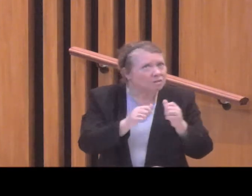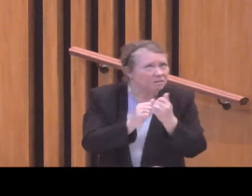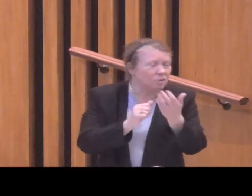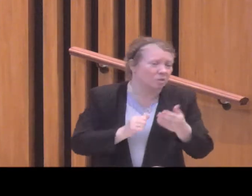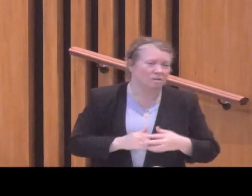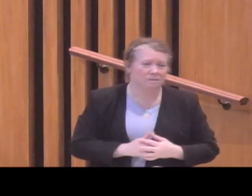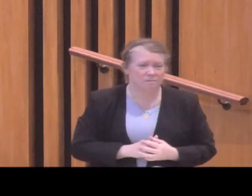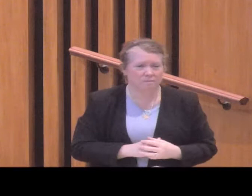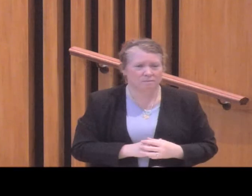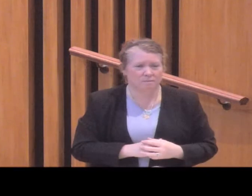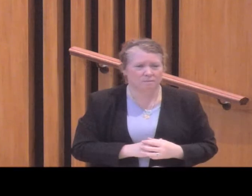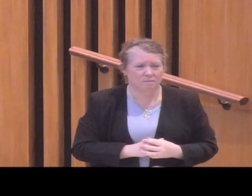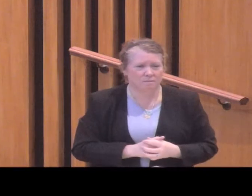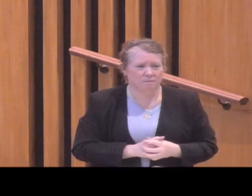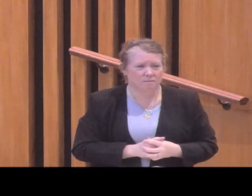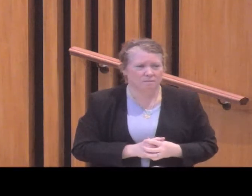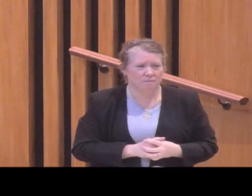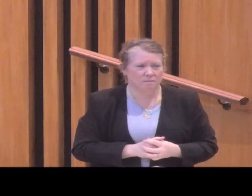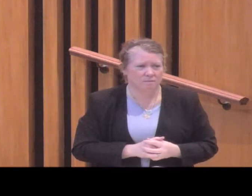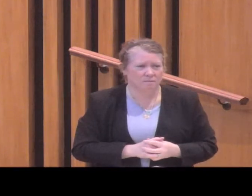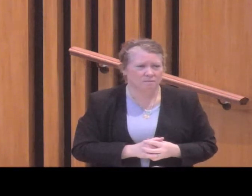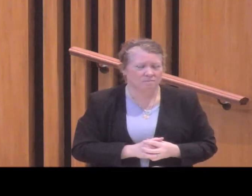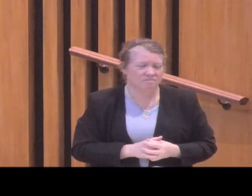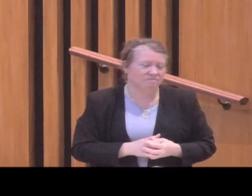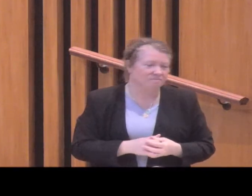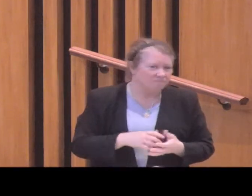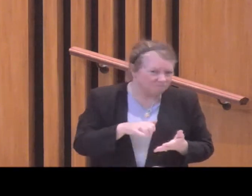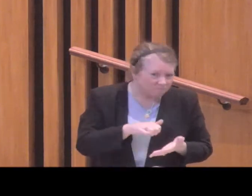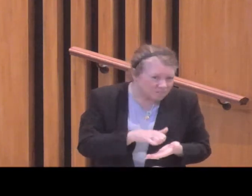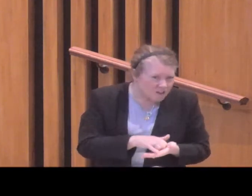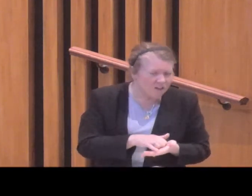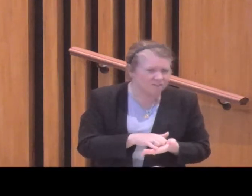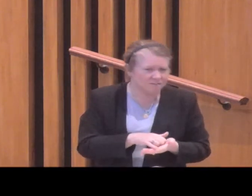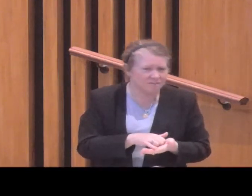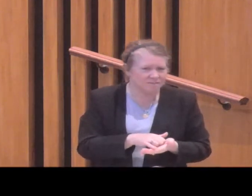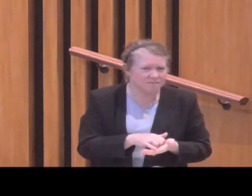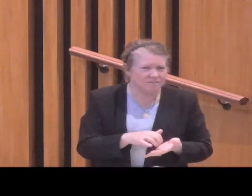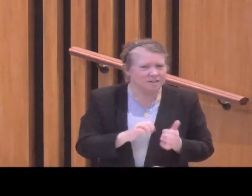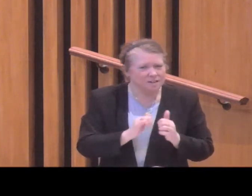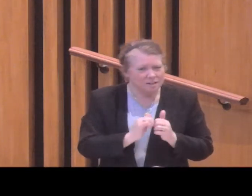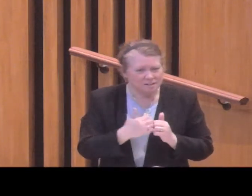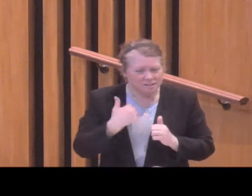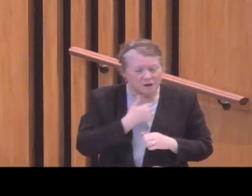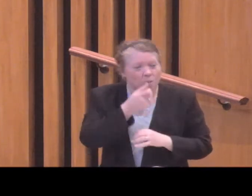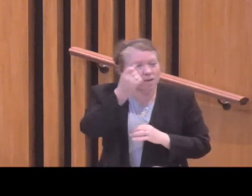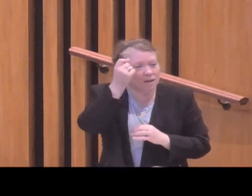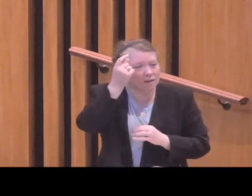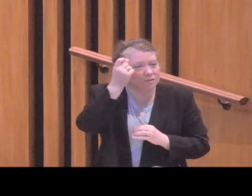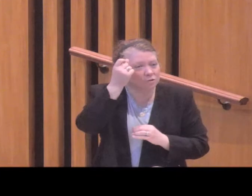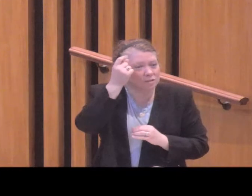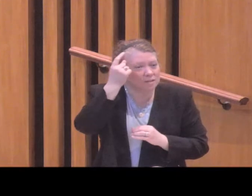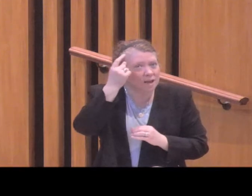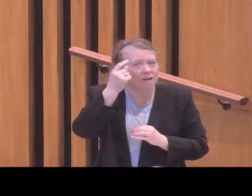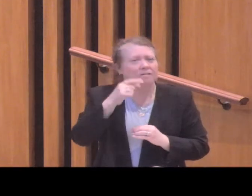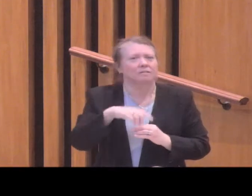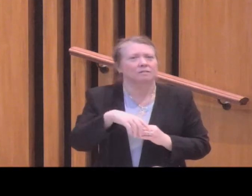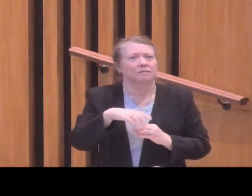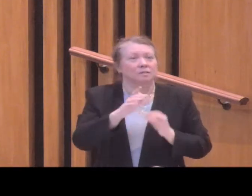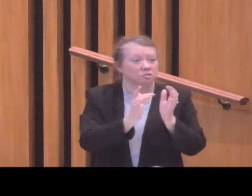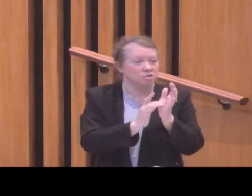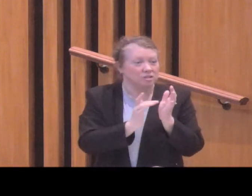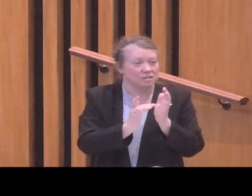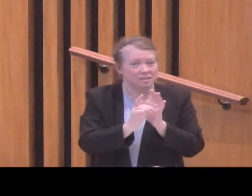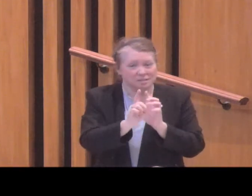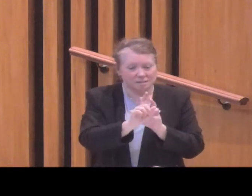This is the way in which we are to see the miracle of transfiguration when Jesus went up